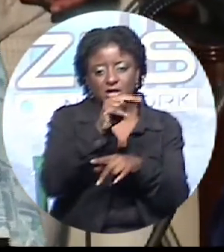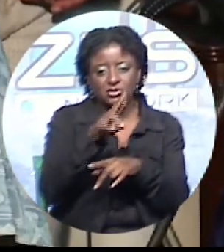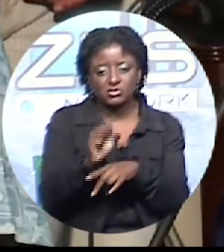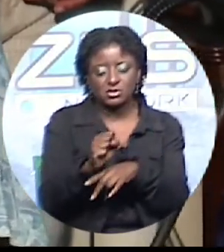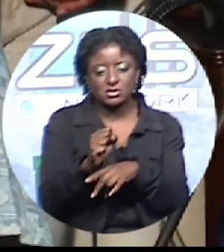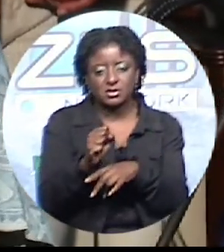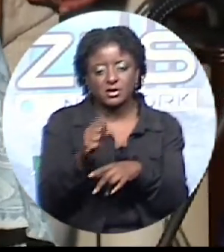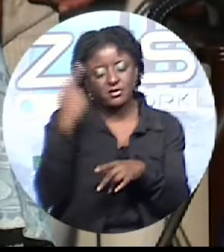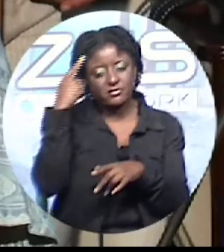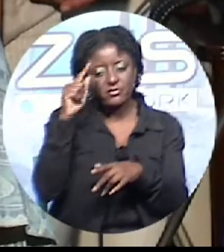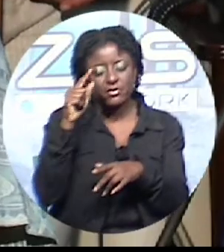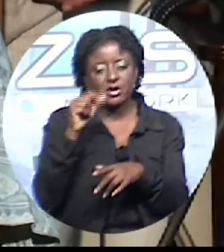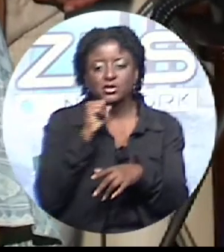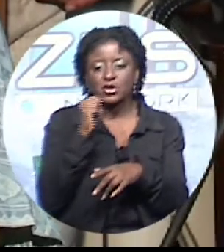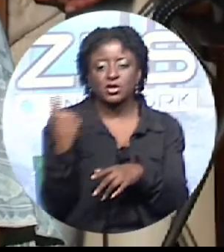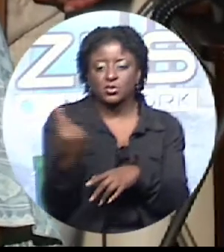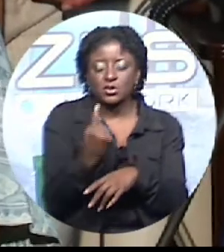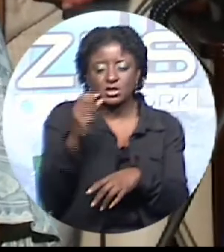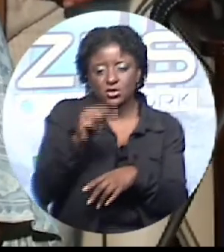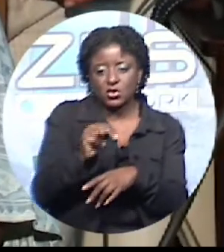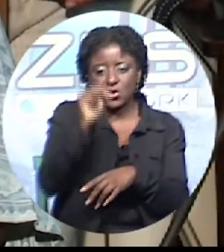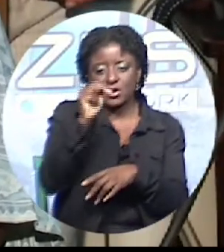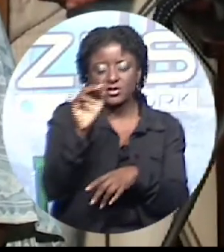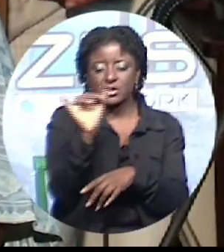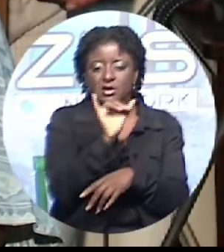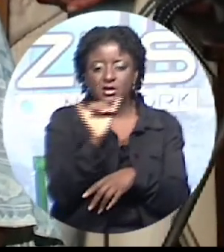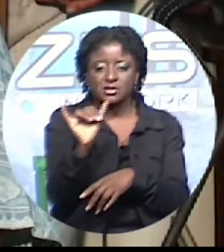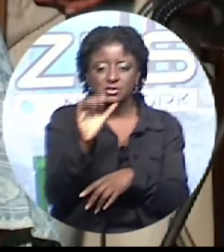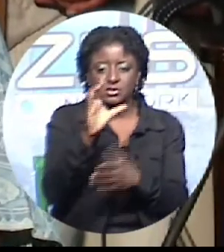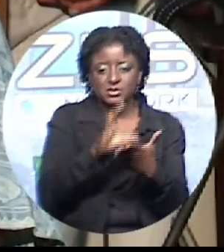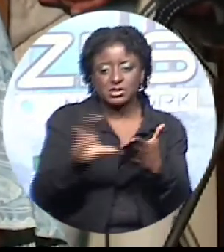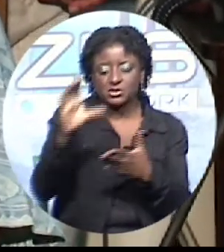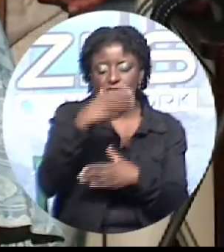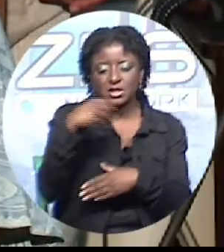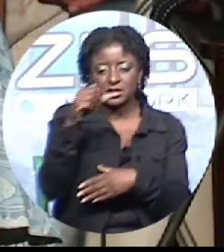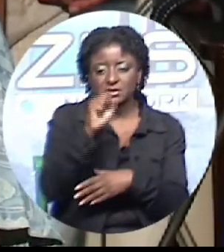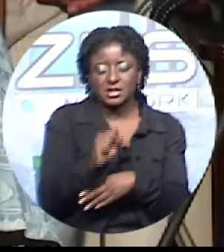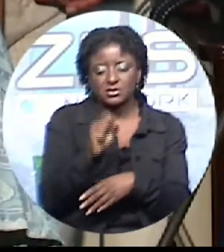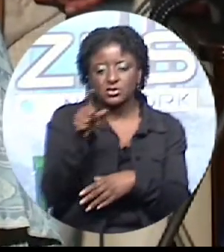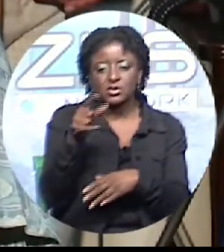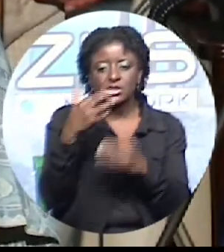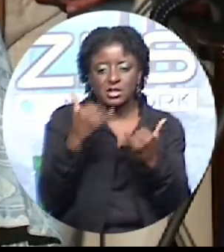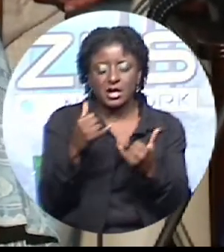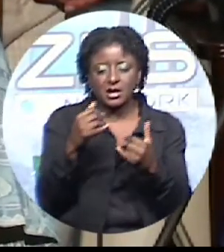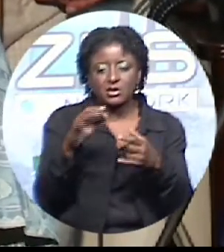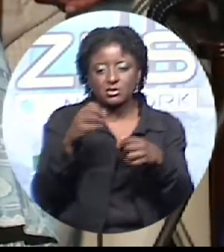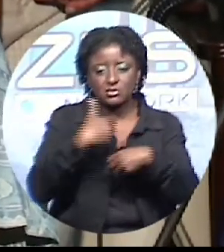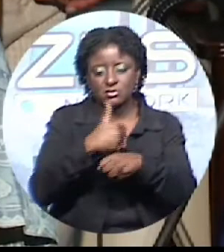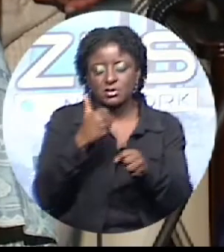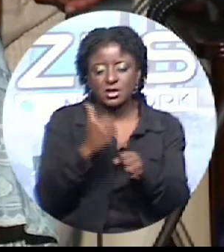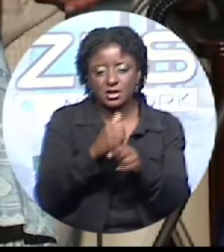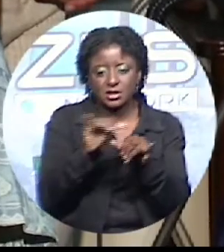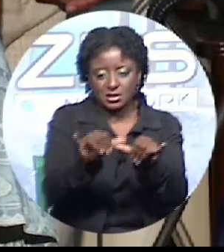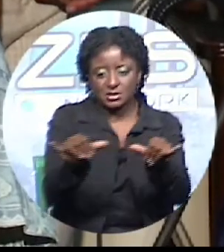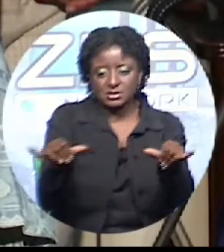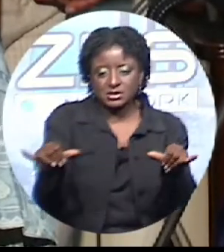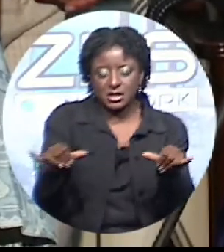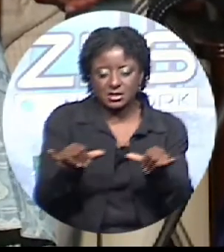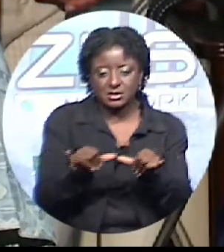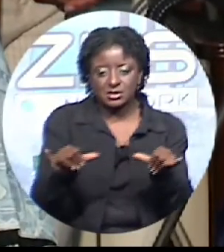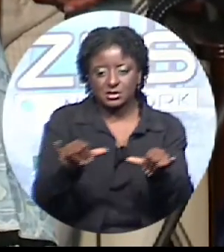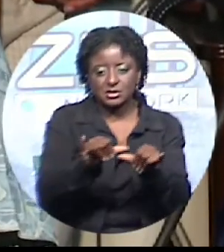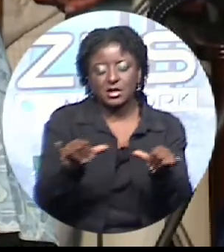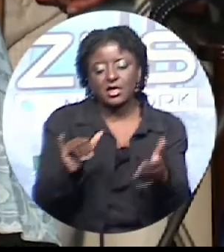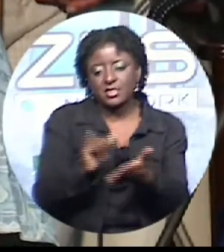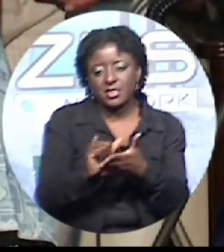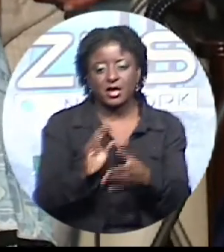south, to see that this is something that you are now setting a standard that we must